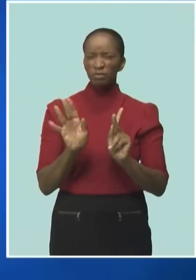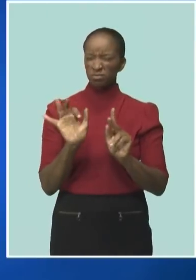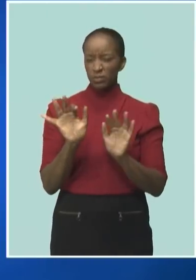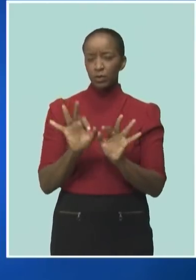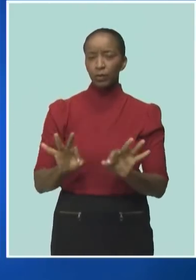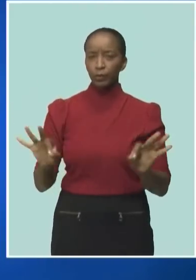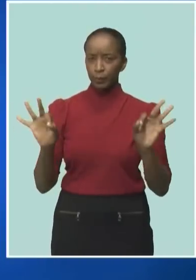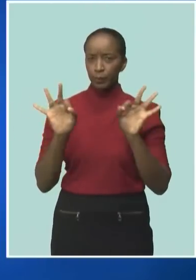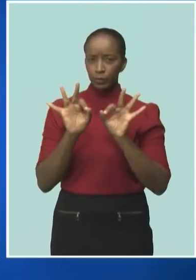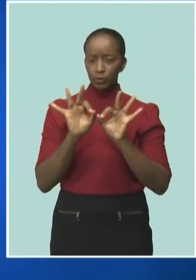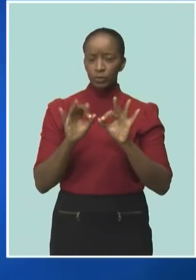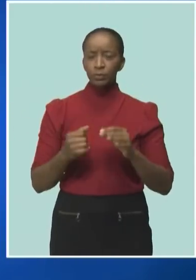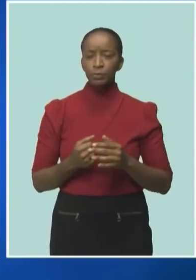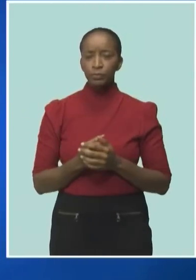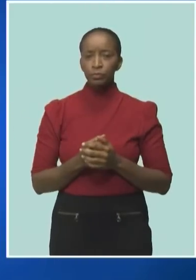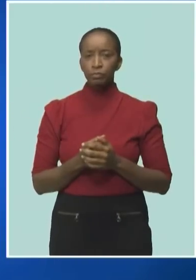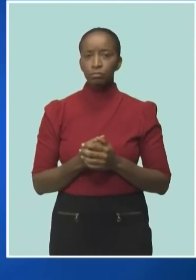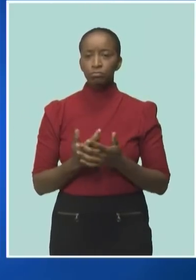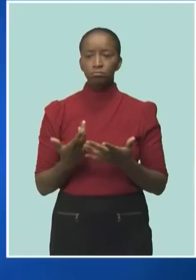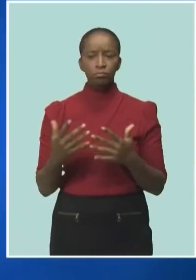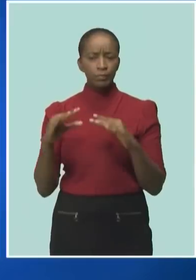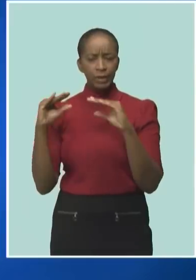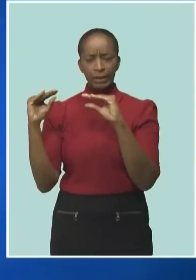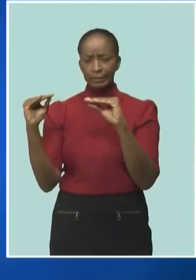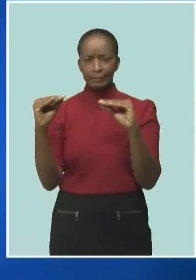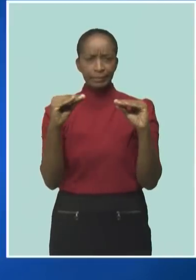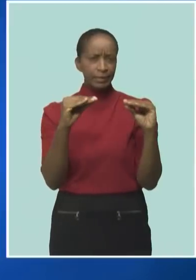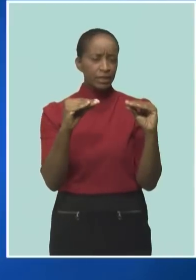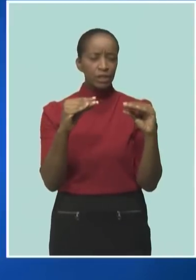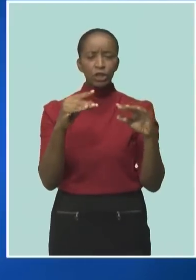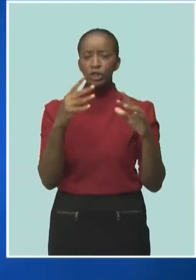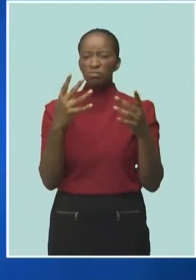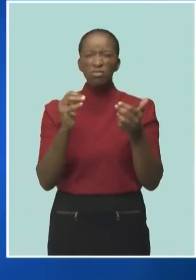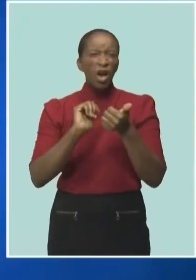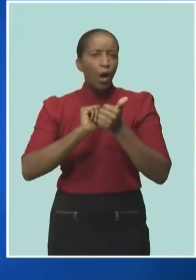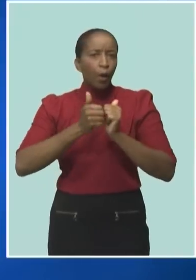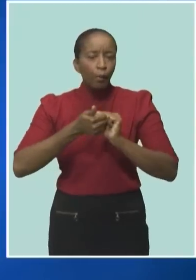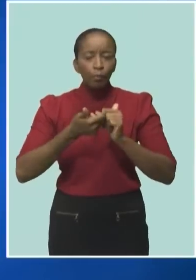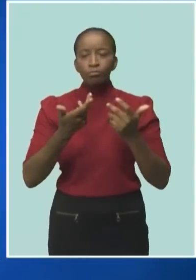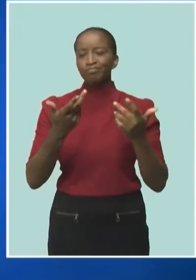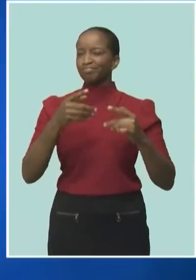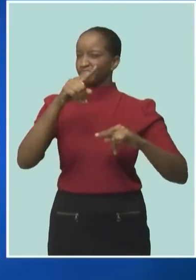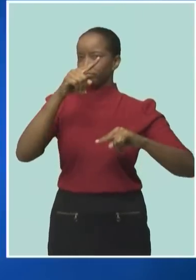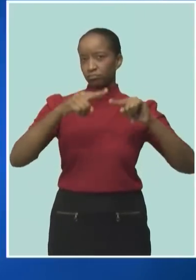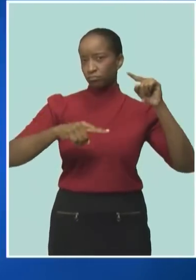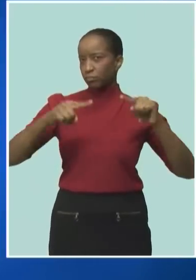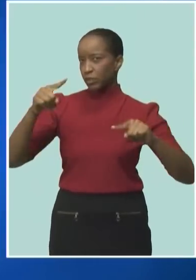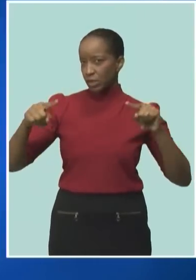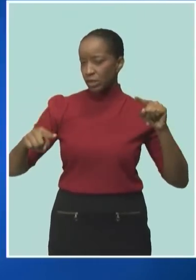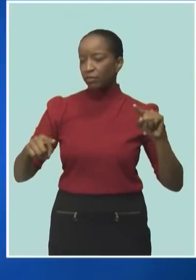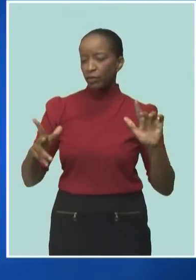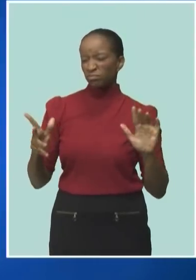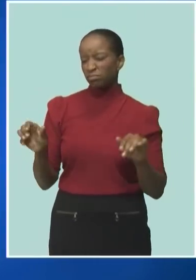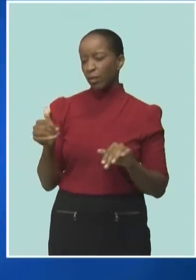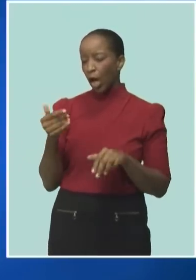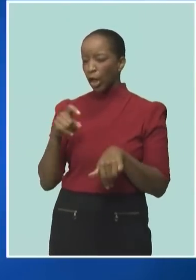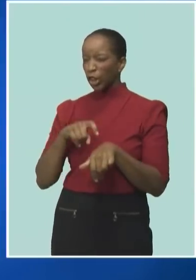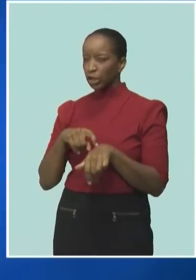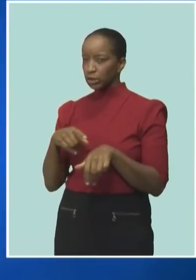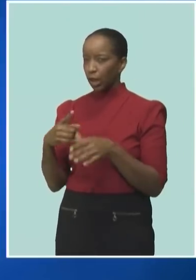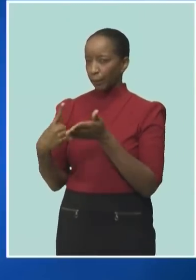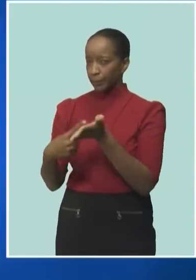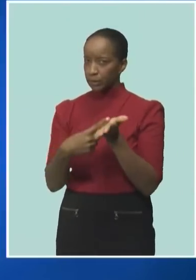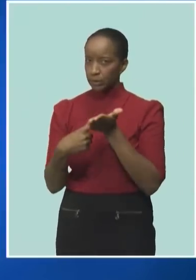in which information can be shared. But, as I said before, that's for another time. I